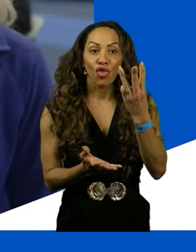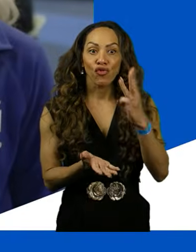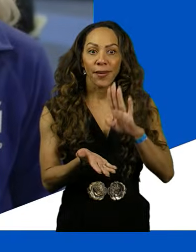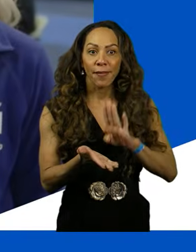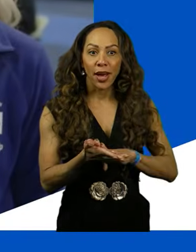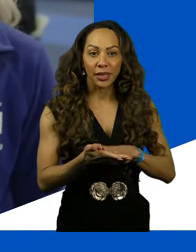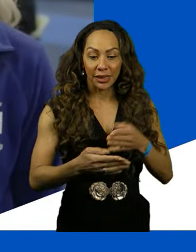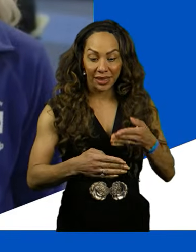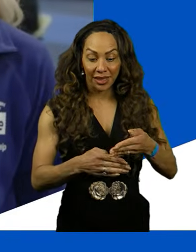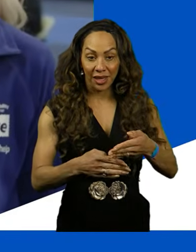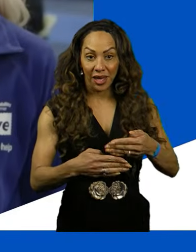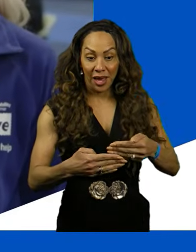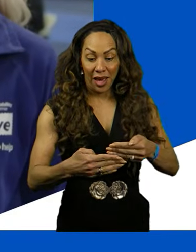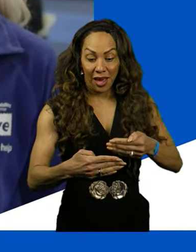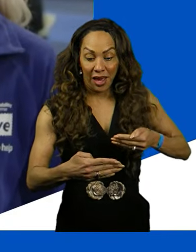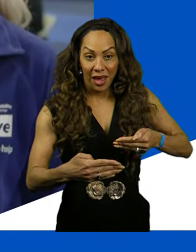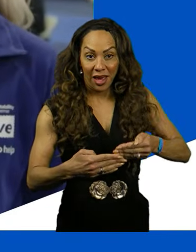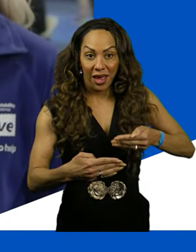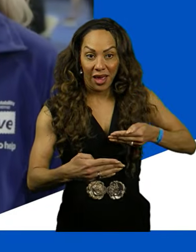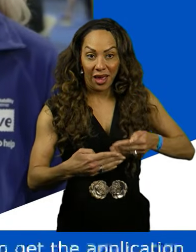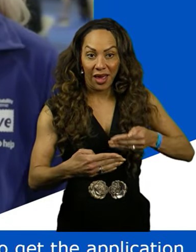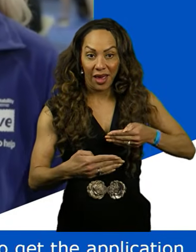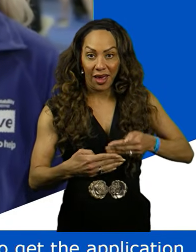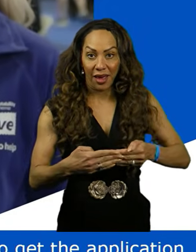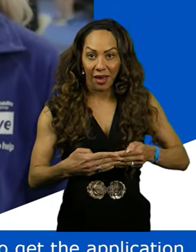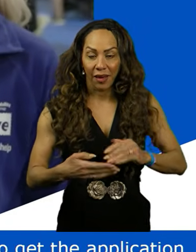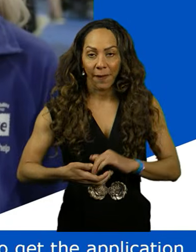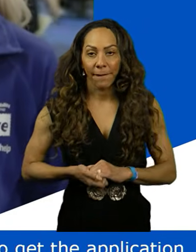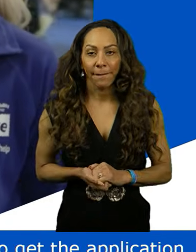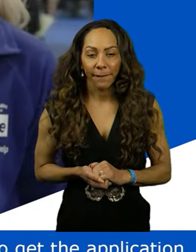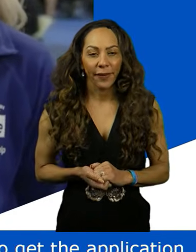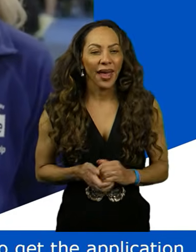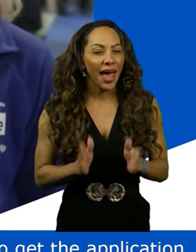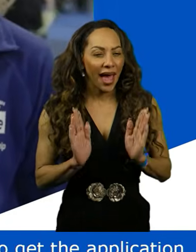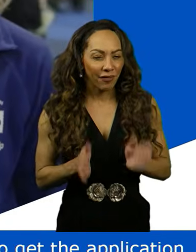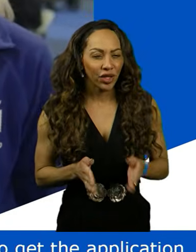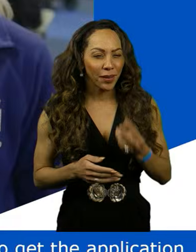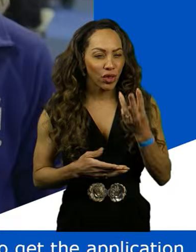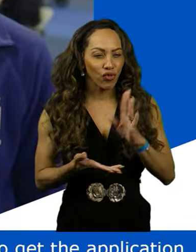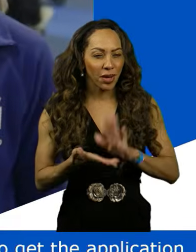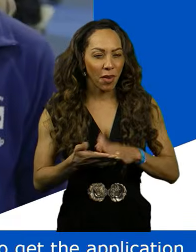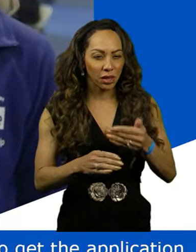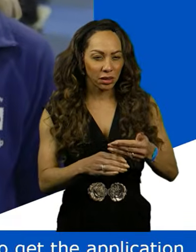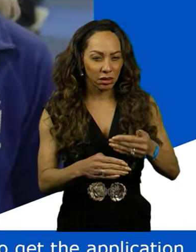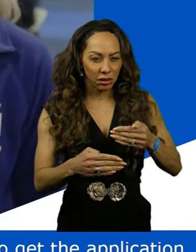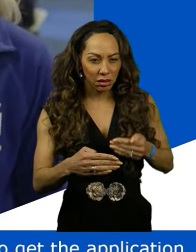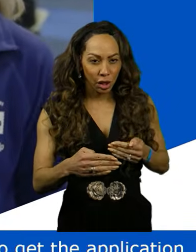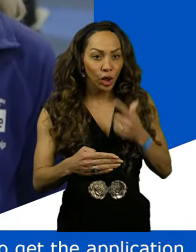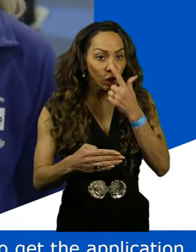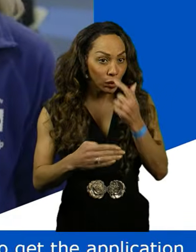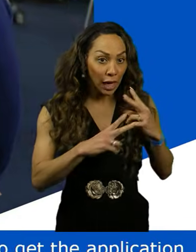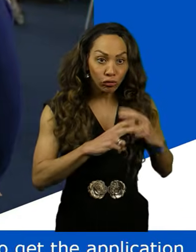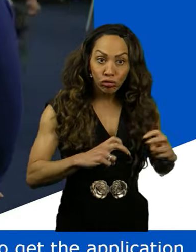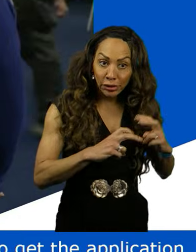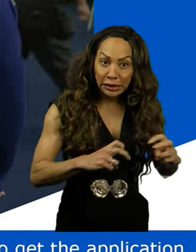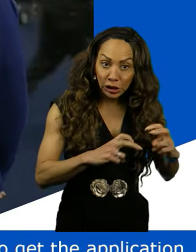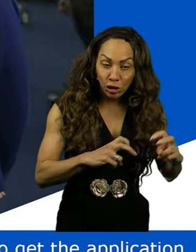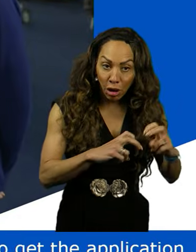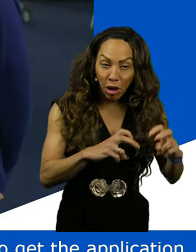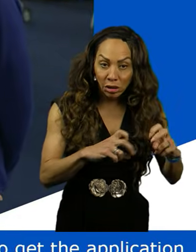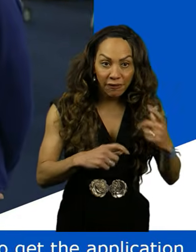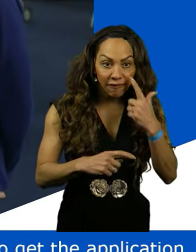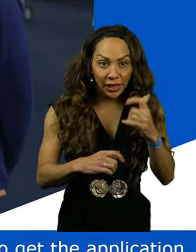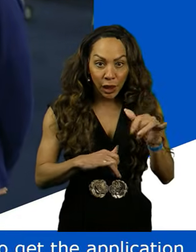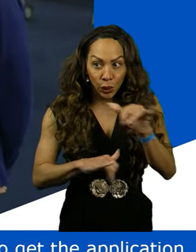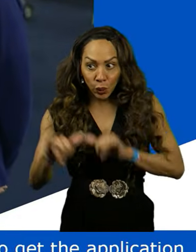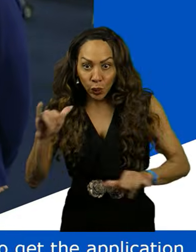time. Building up to that, obviously you can't place an application until you're 3 months out, but you can still do that research, get a feel of what's right for you as well.